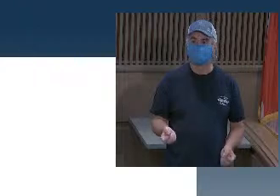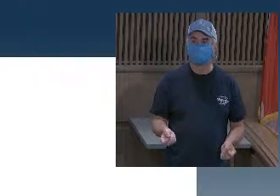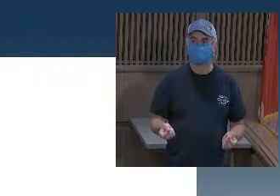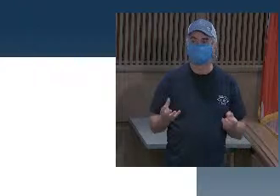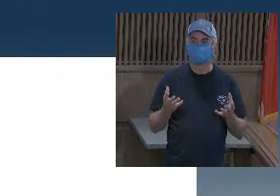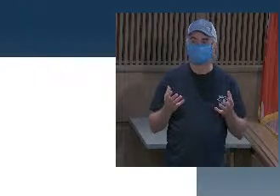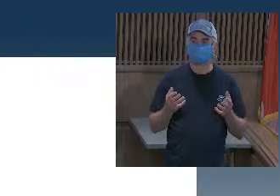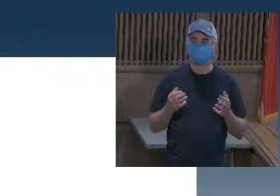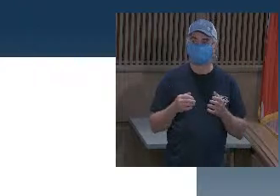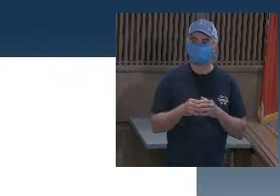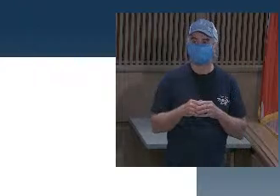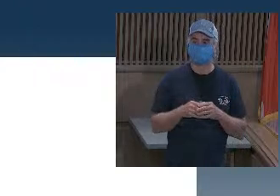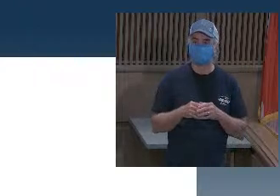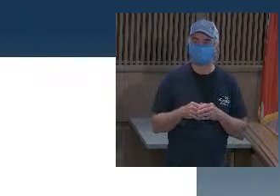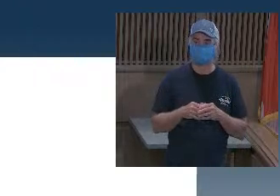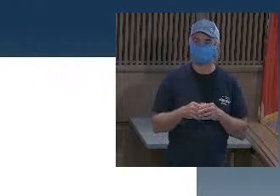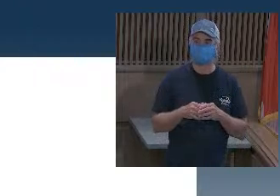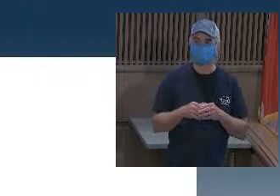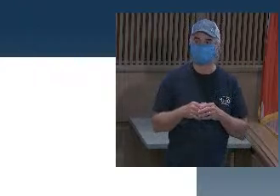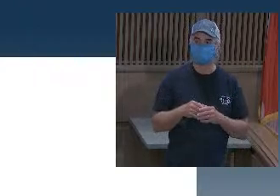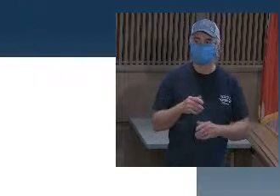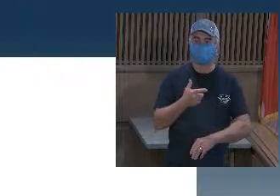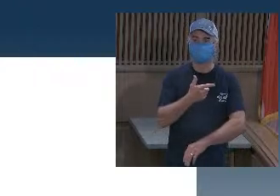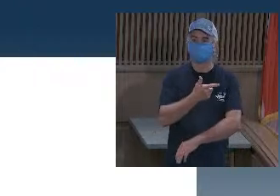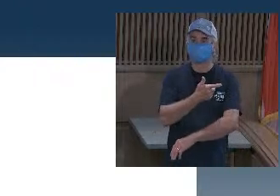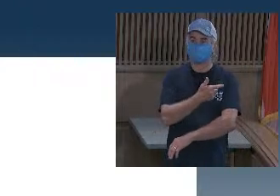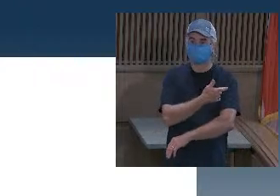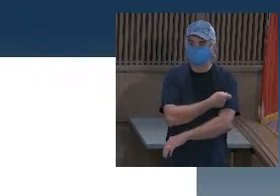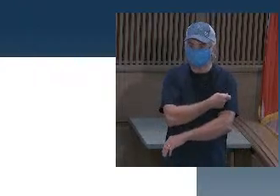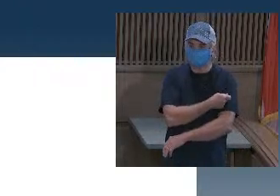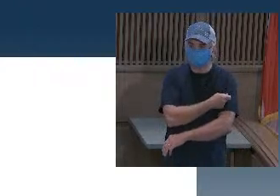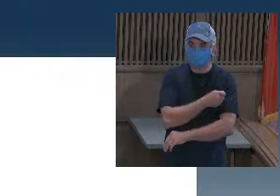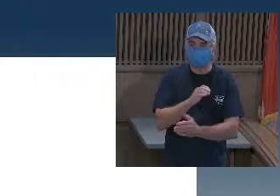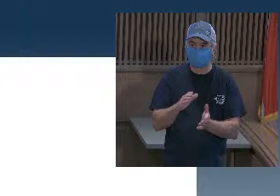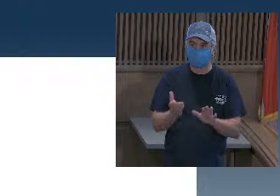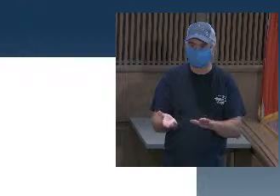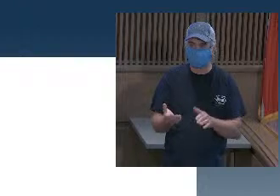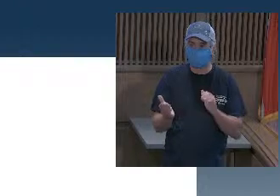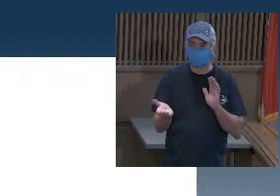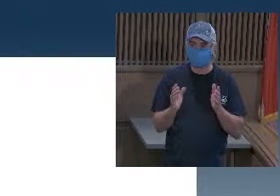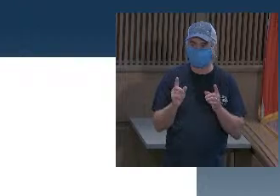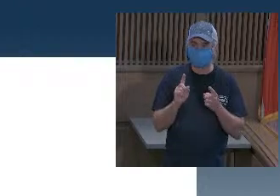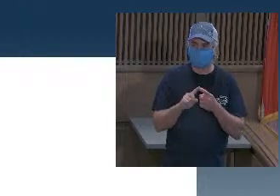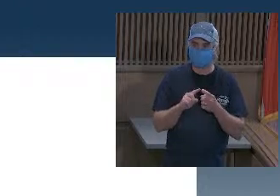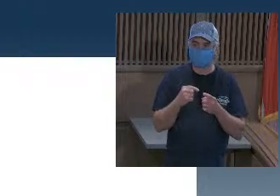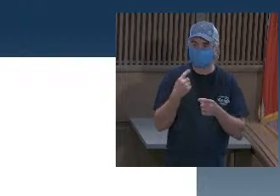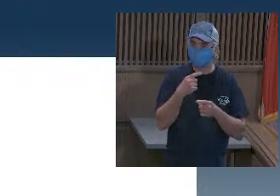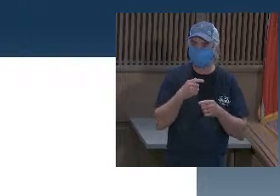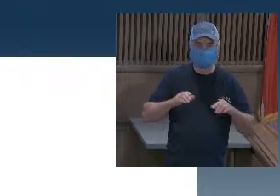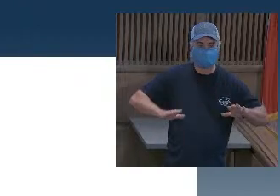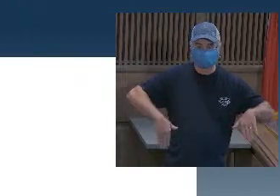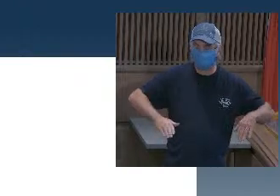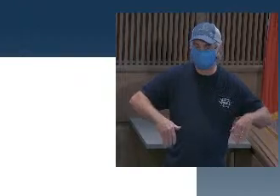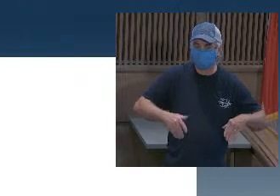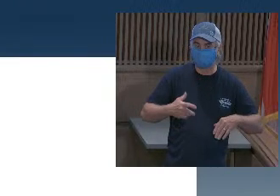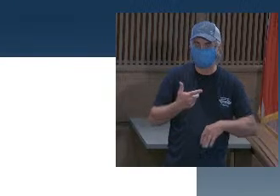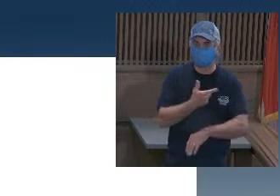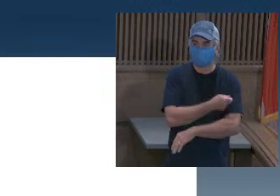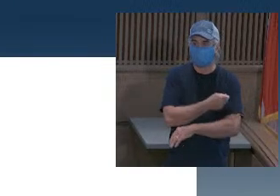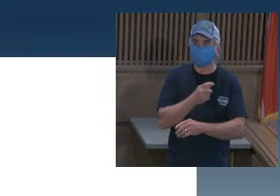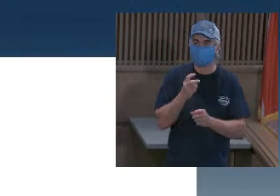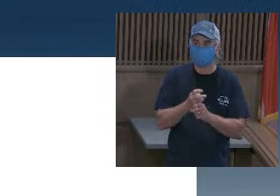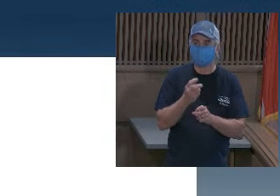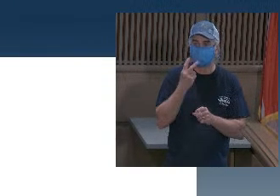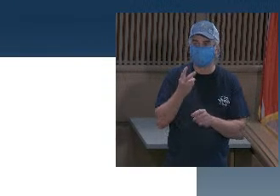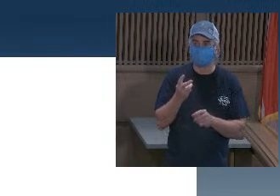of vaccinated deaths compared to those that are unvaccinated. It may be a little hard to see, but